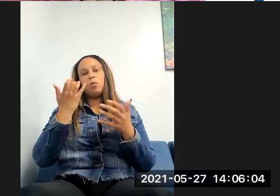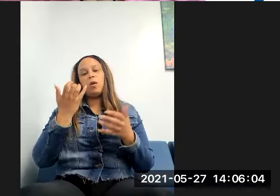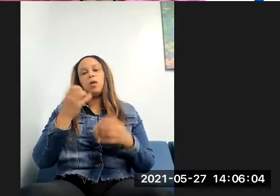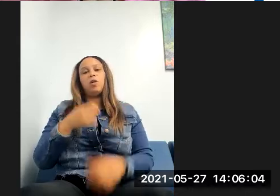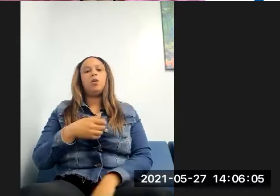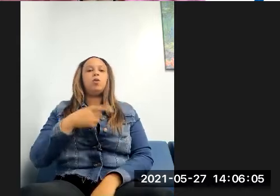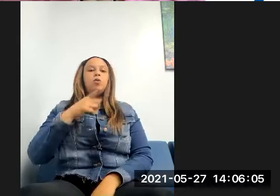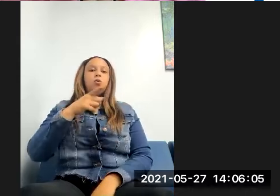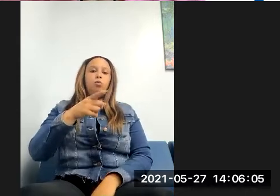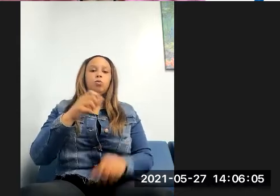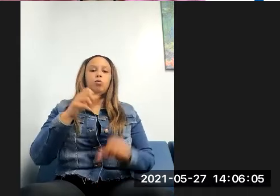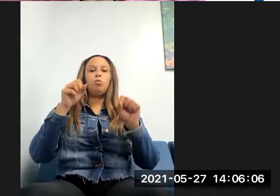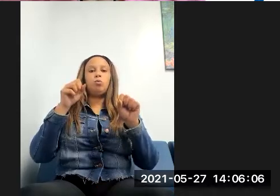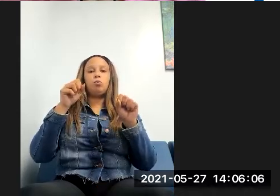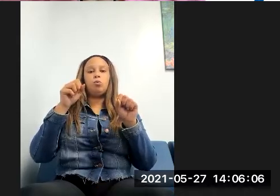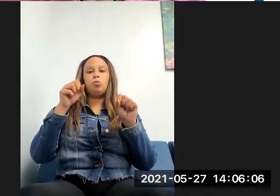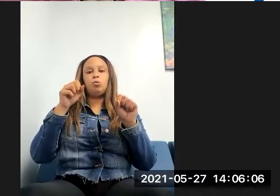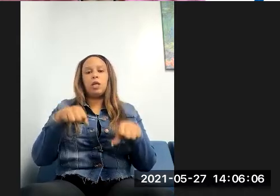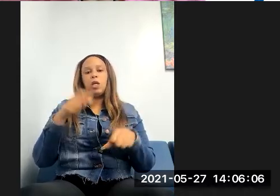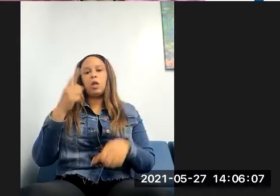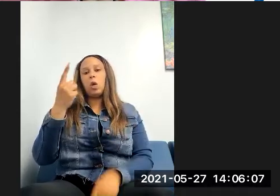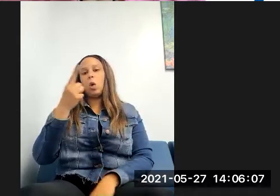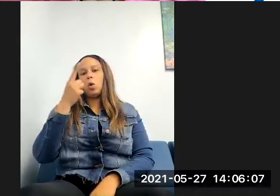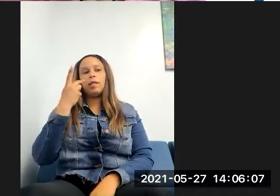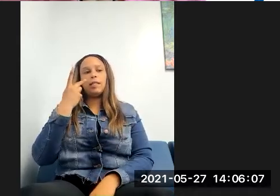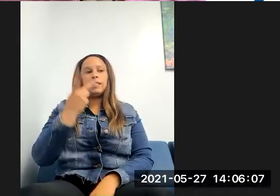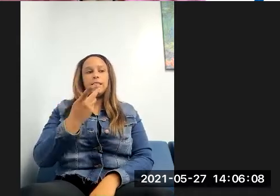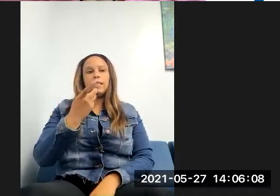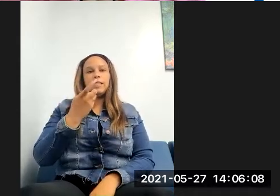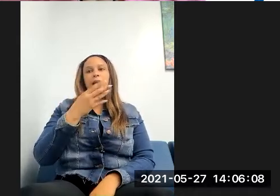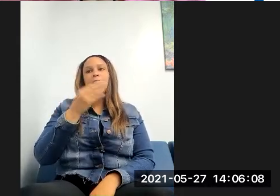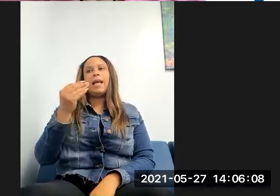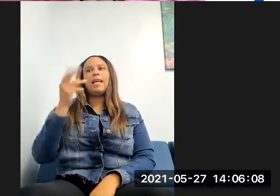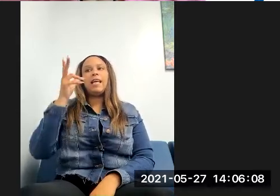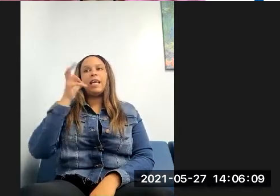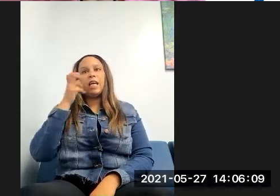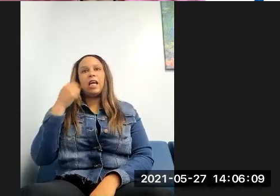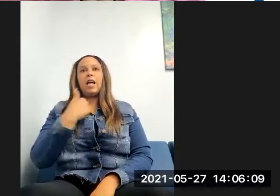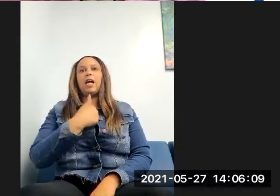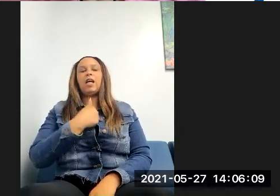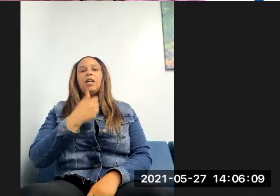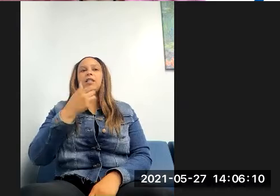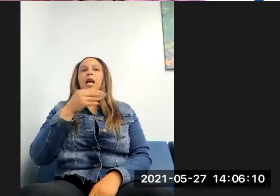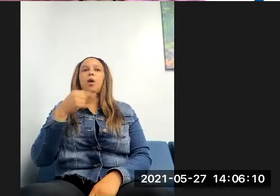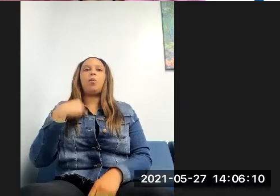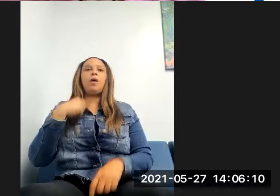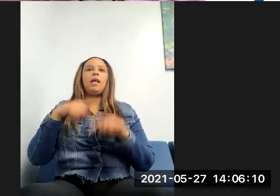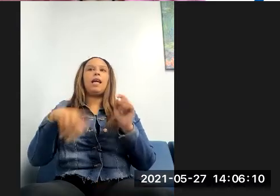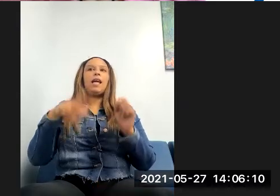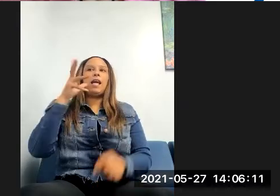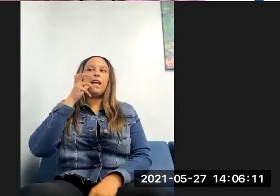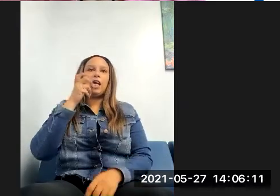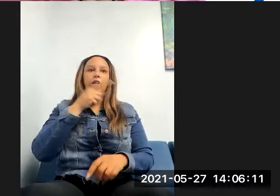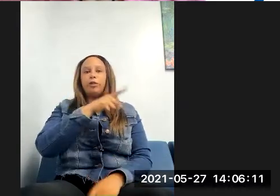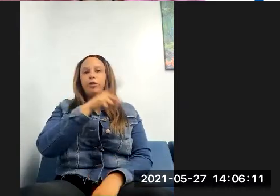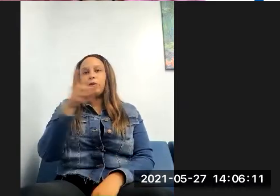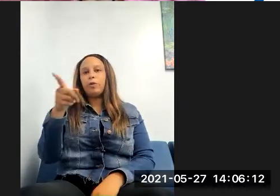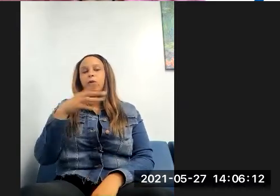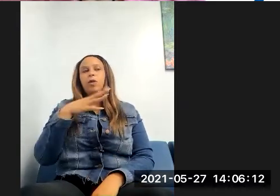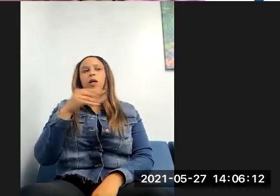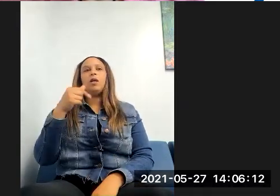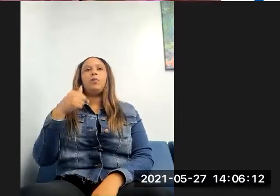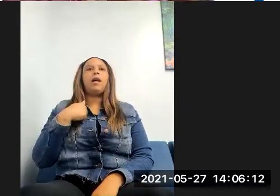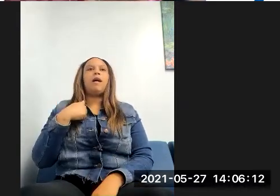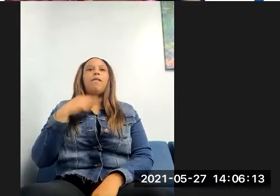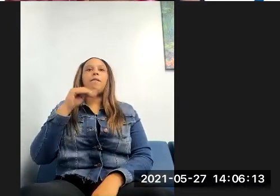are only going to be able to see and hear us. You can't see and hear each other. And we have the wonderful Mary here, who is our